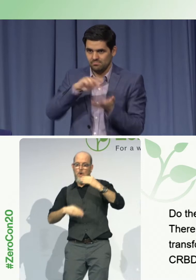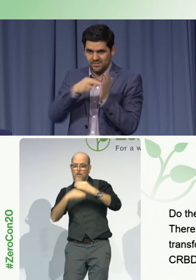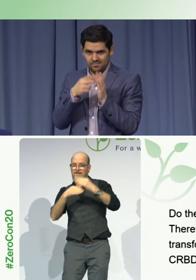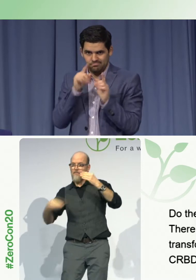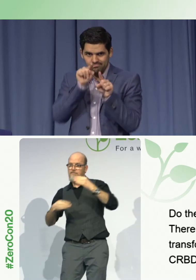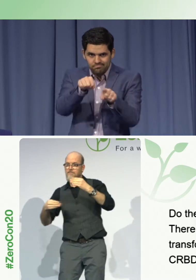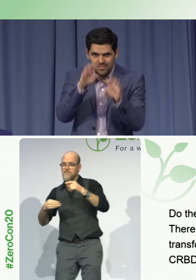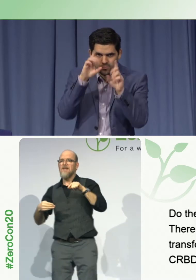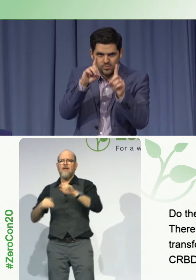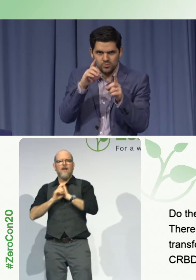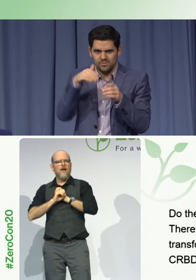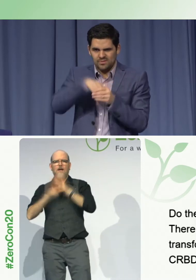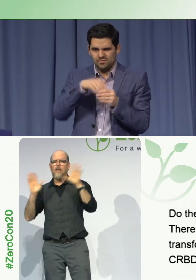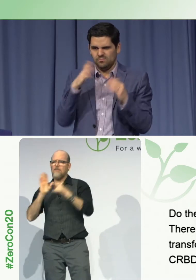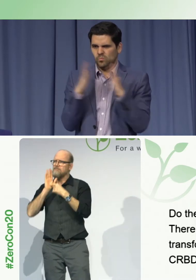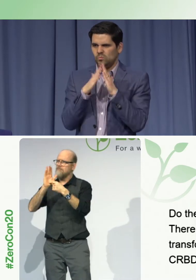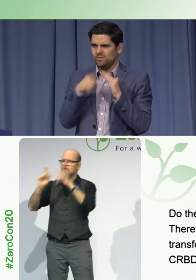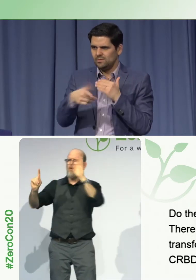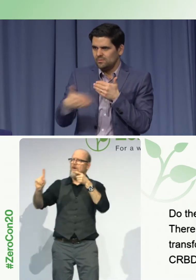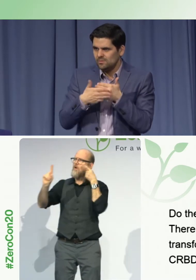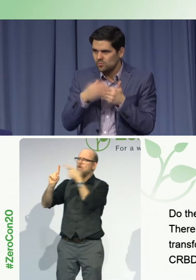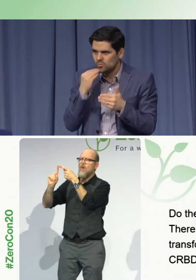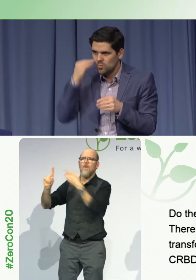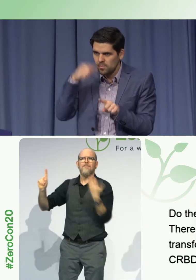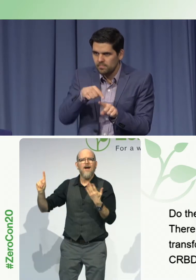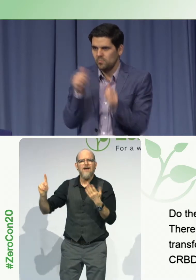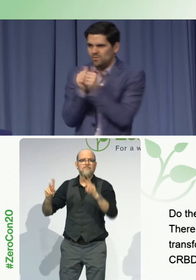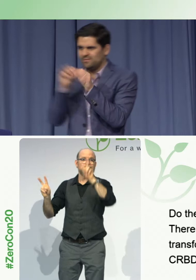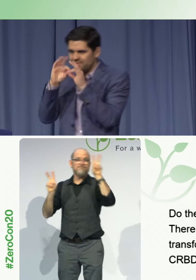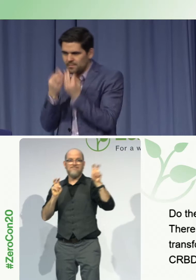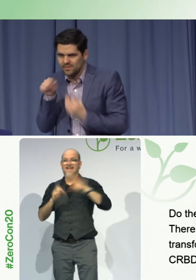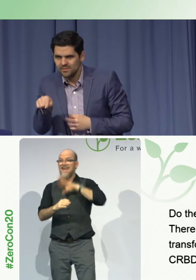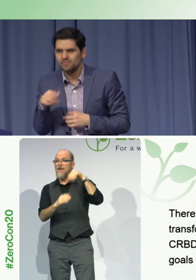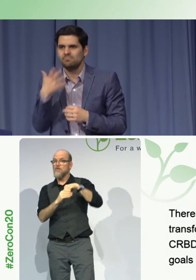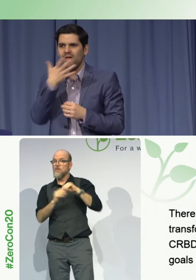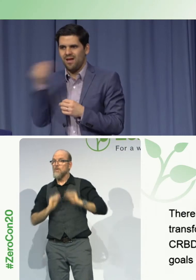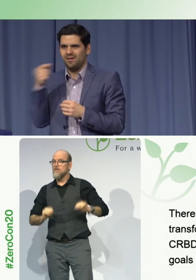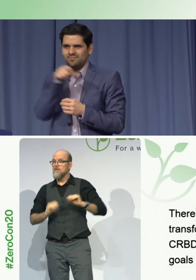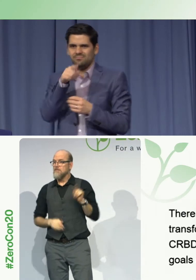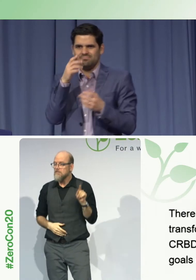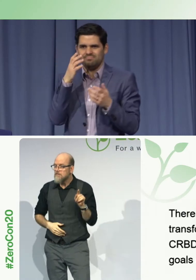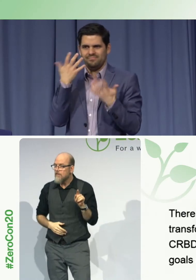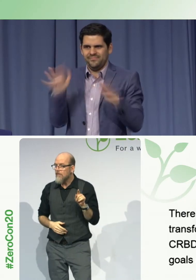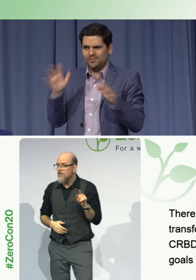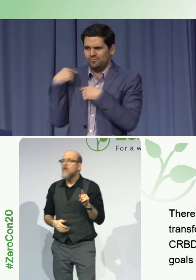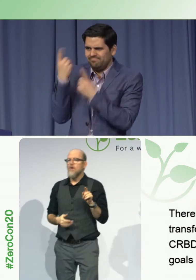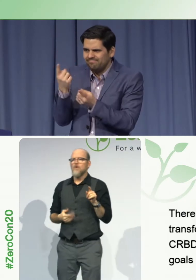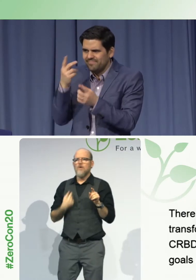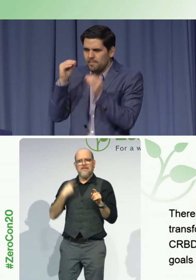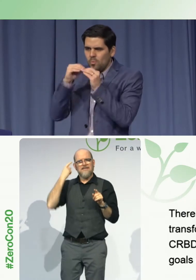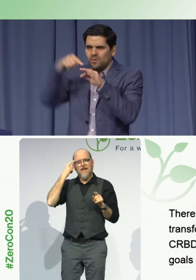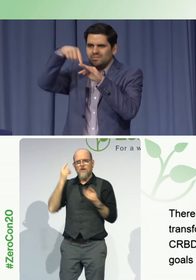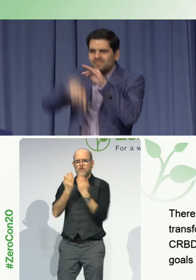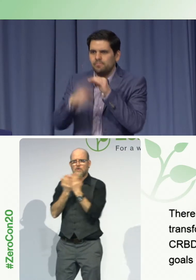the vision of inclusive education and the ways in which students should attend schools near